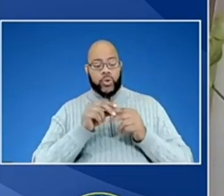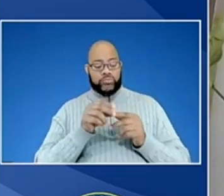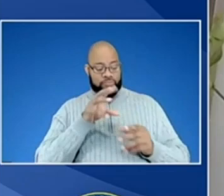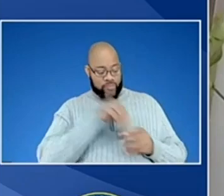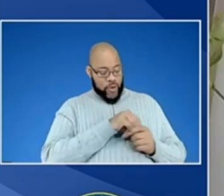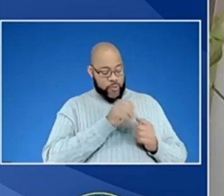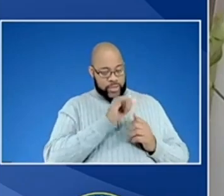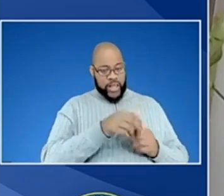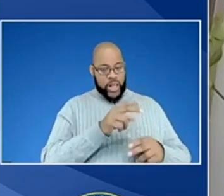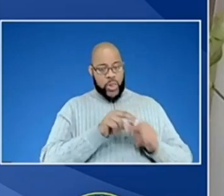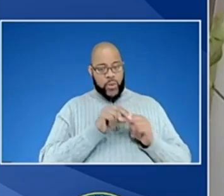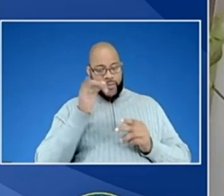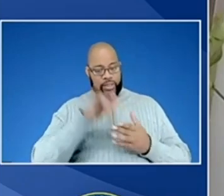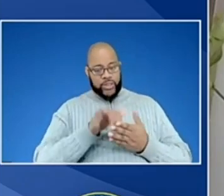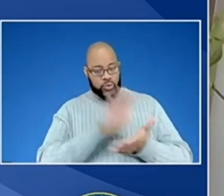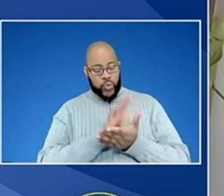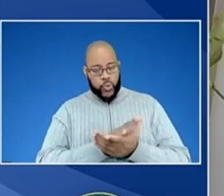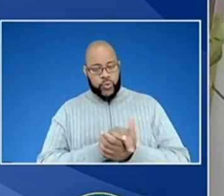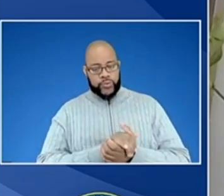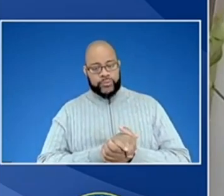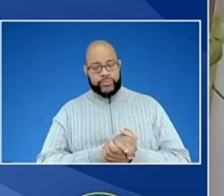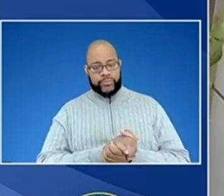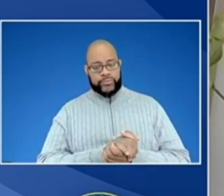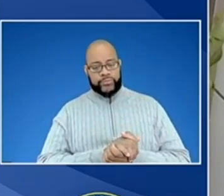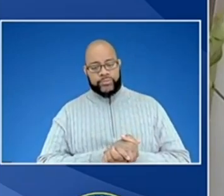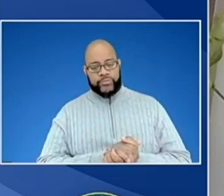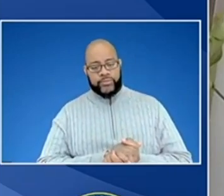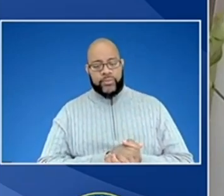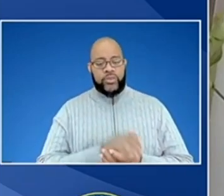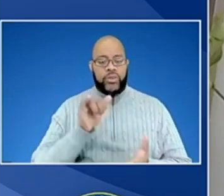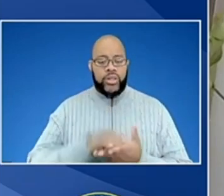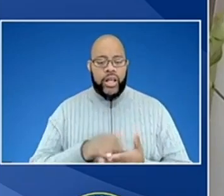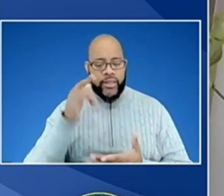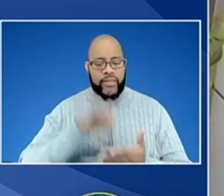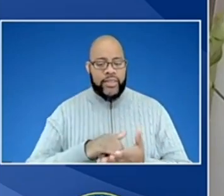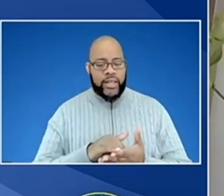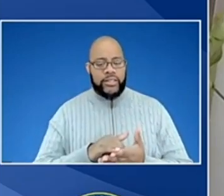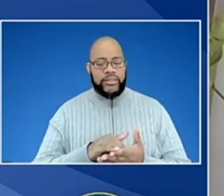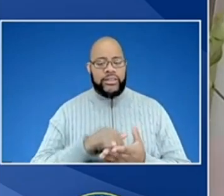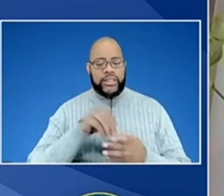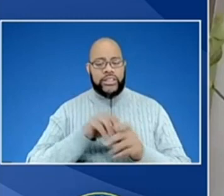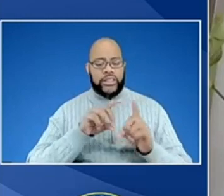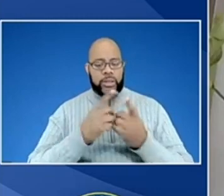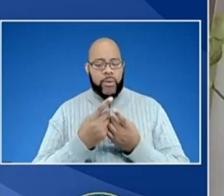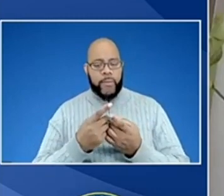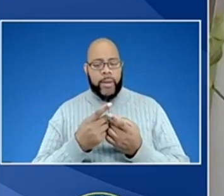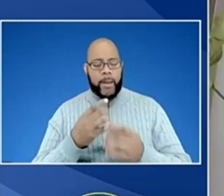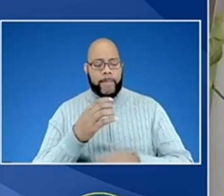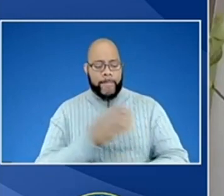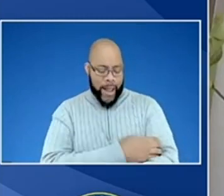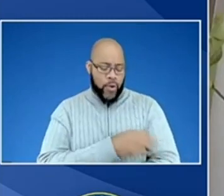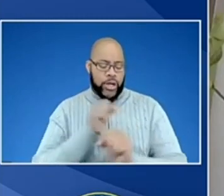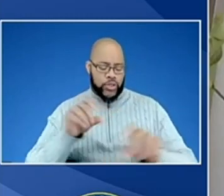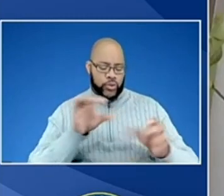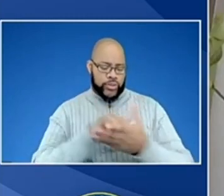of a loan for the school for which they would be eligible. So I think that that is well within the department's power and appropriate to do